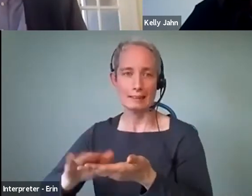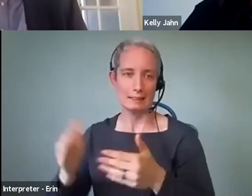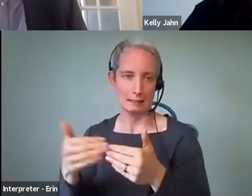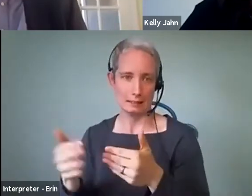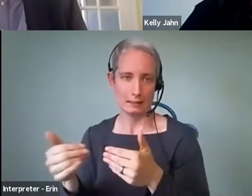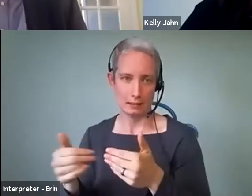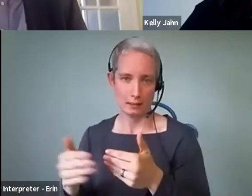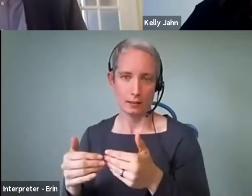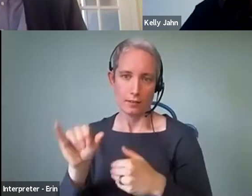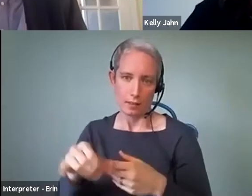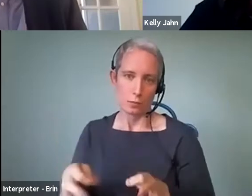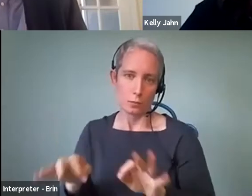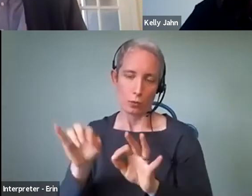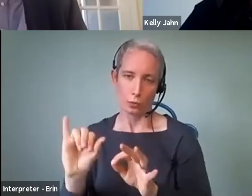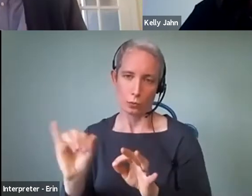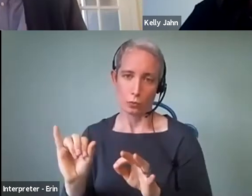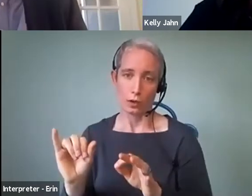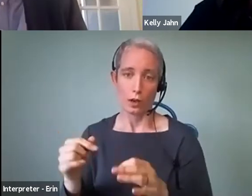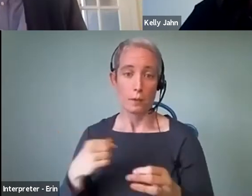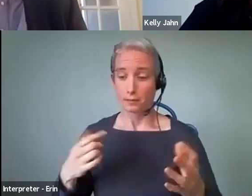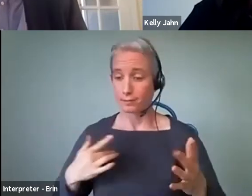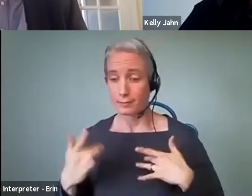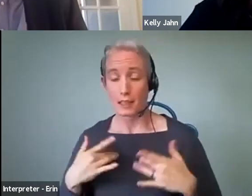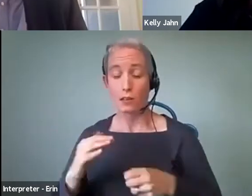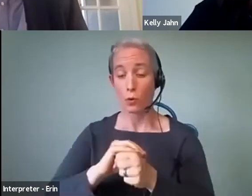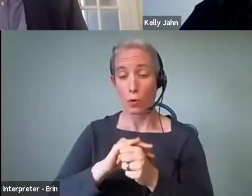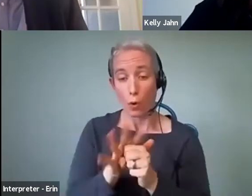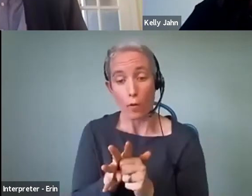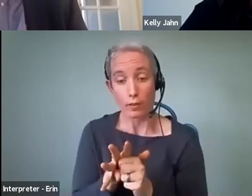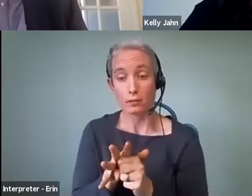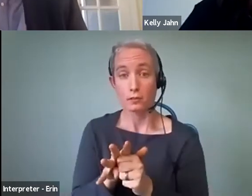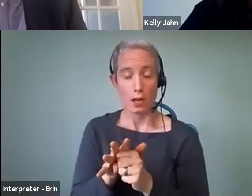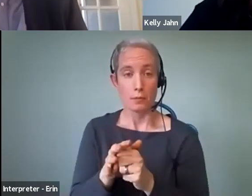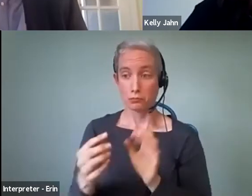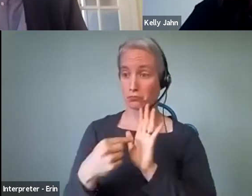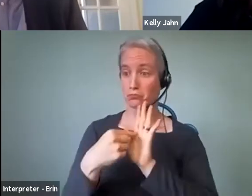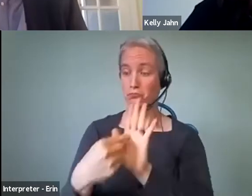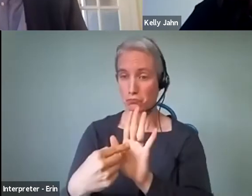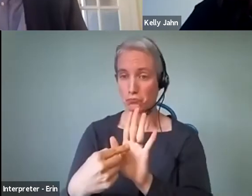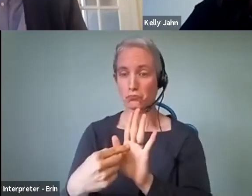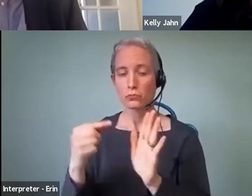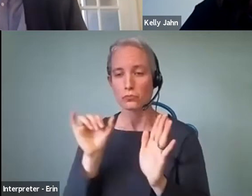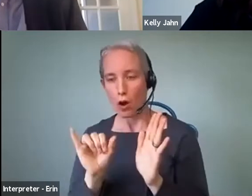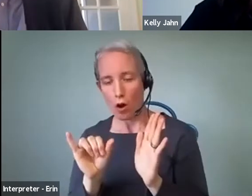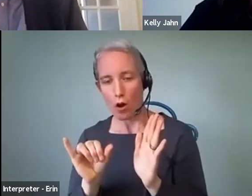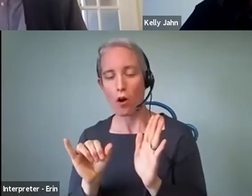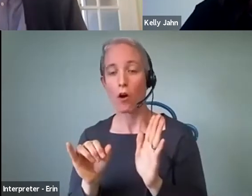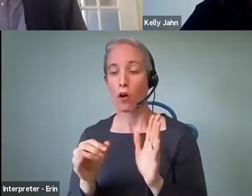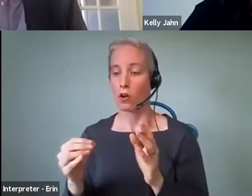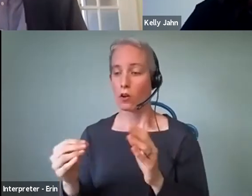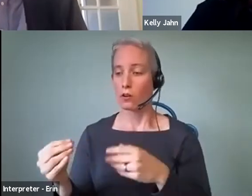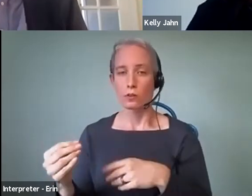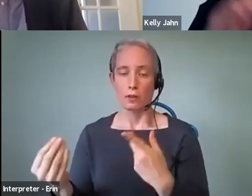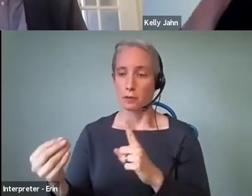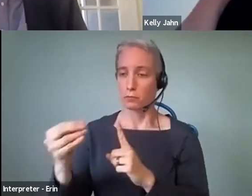delighted, if I may say, that COVID has brought us to focus on is the recognition that we become ill when we're exposed to